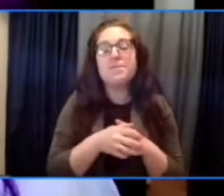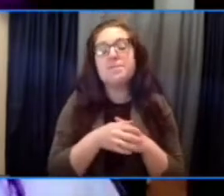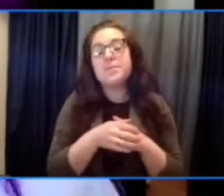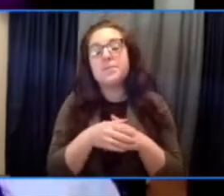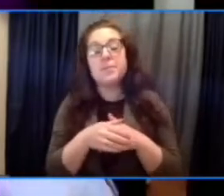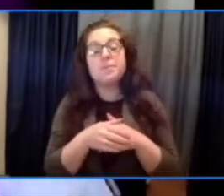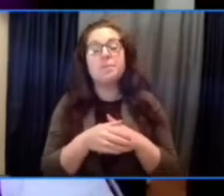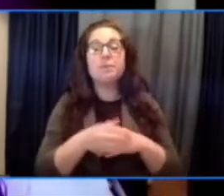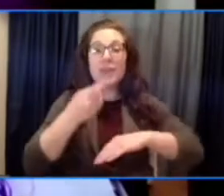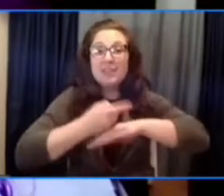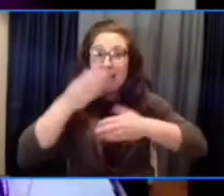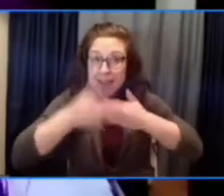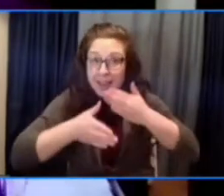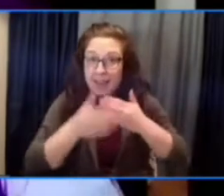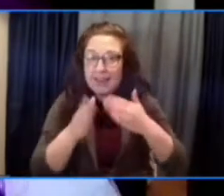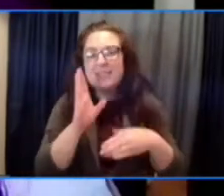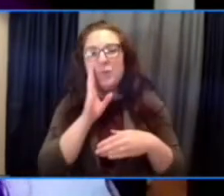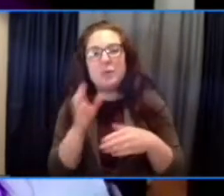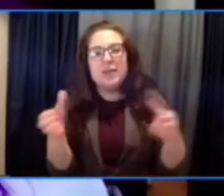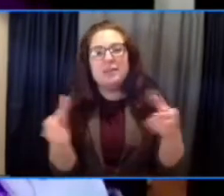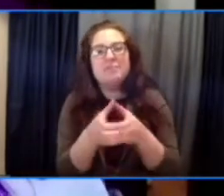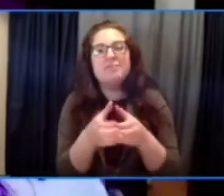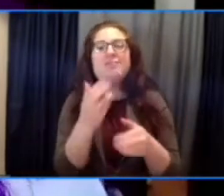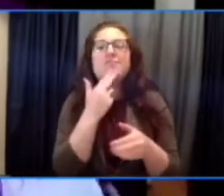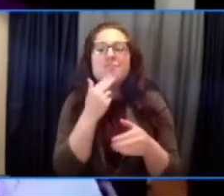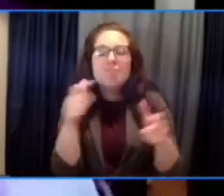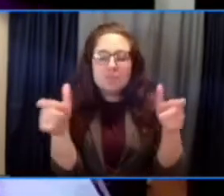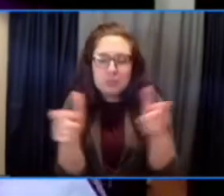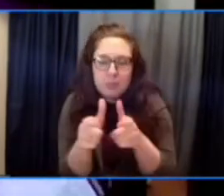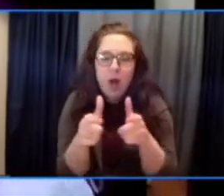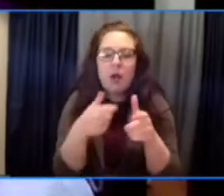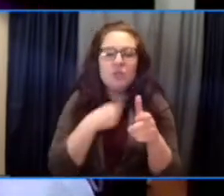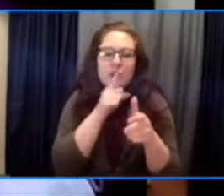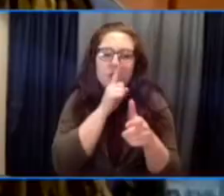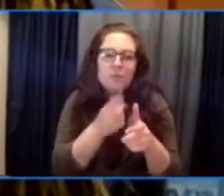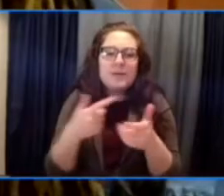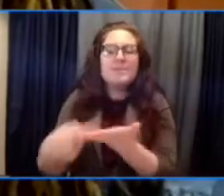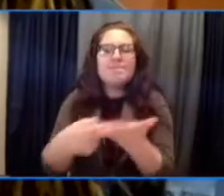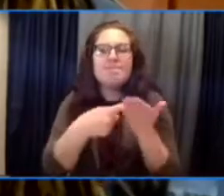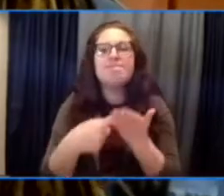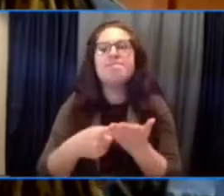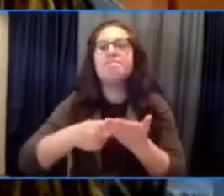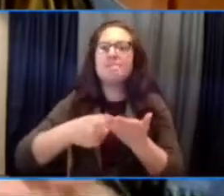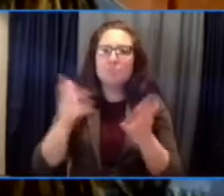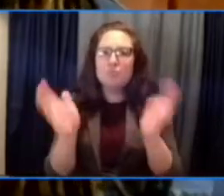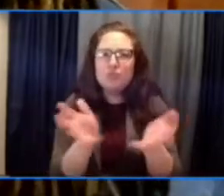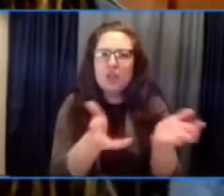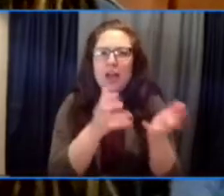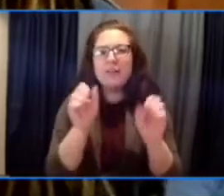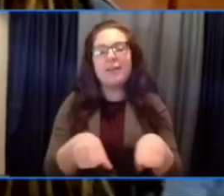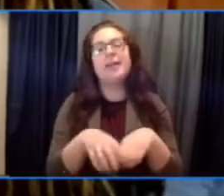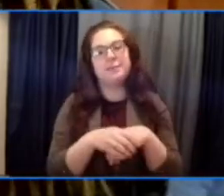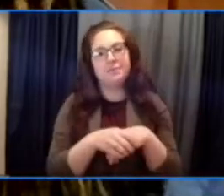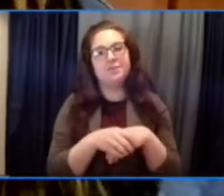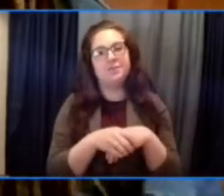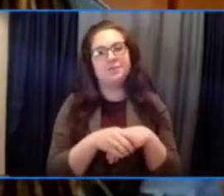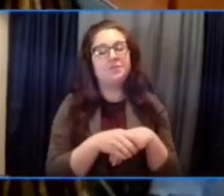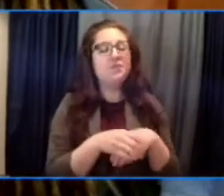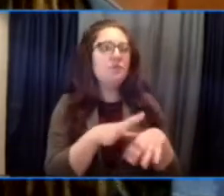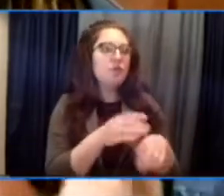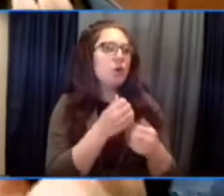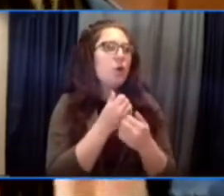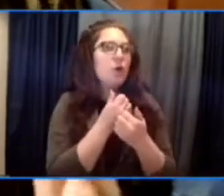that draw from the day's conversation so you can dig a little bit deeper. Yeah, we know being online all the time is so